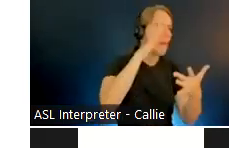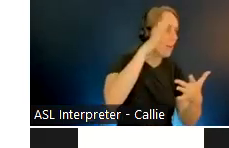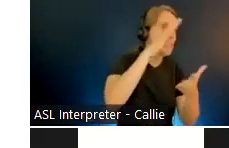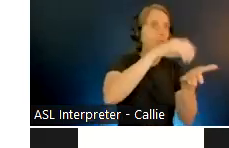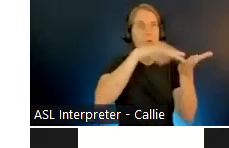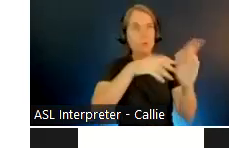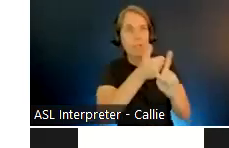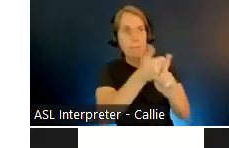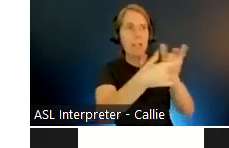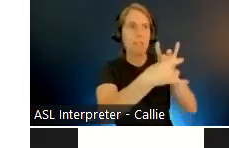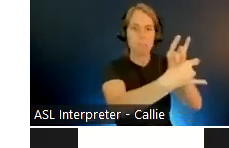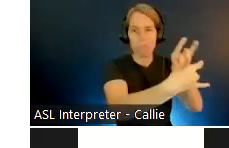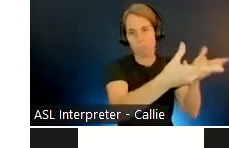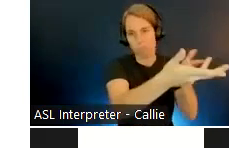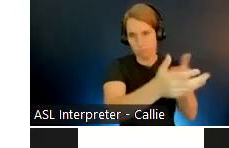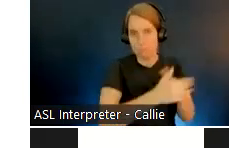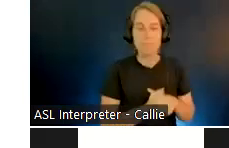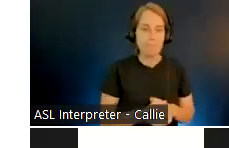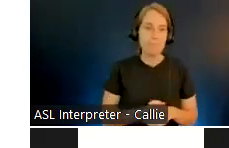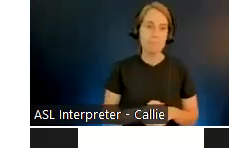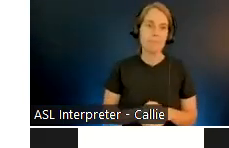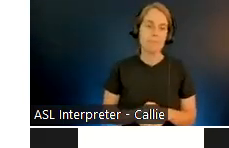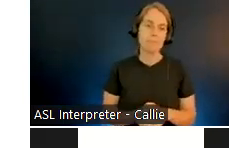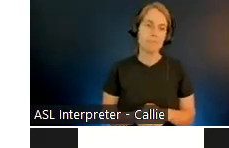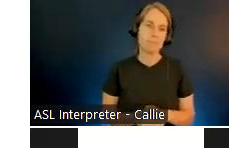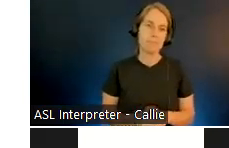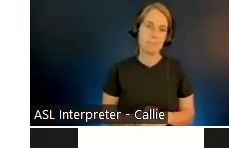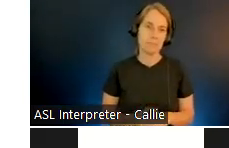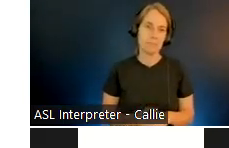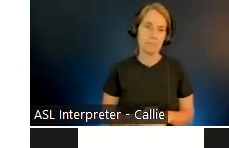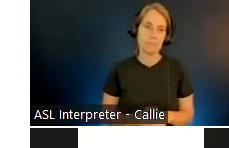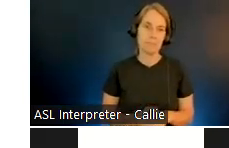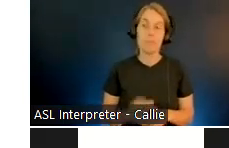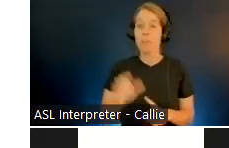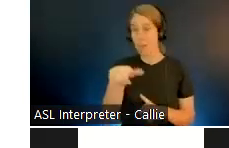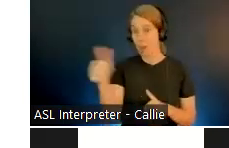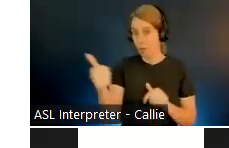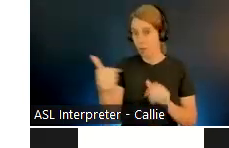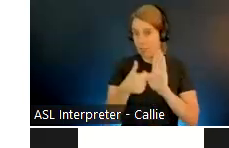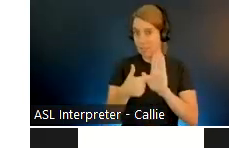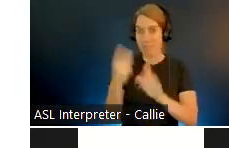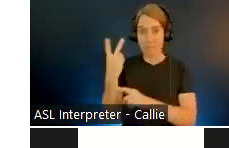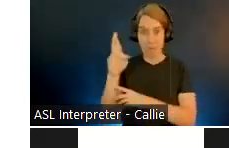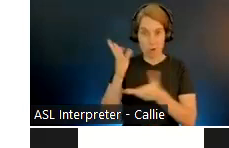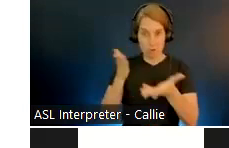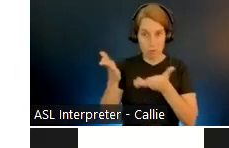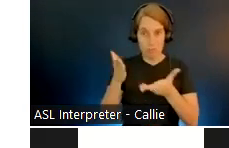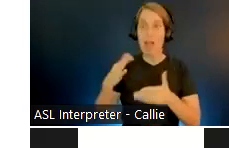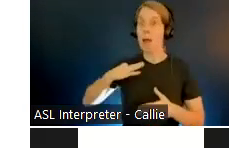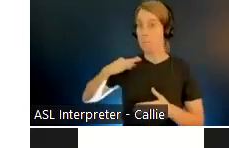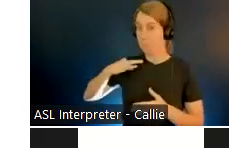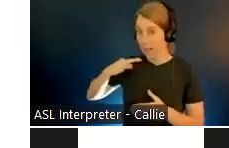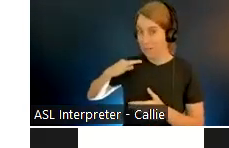Some examples of other VR services that you can get after you've applied and been found